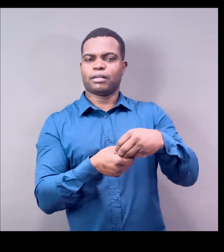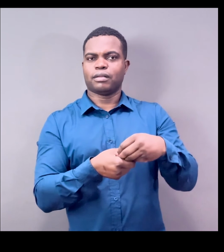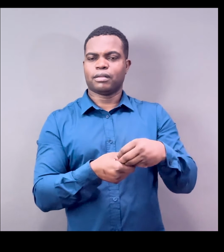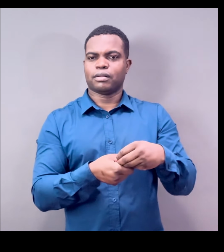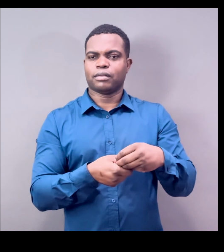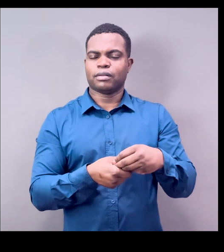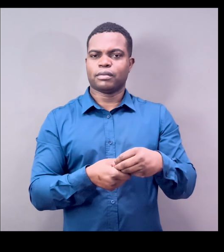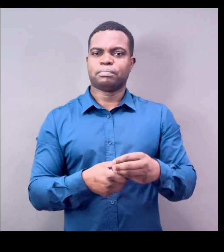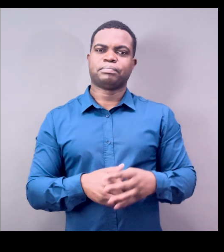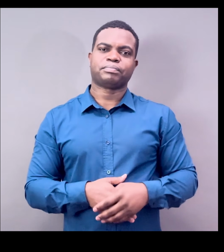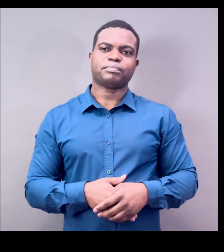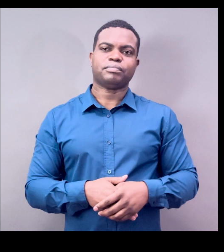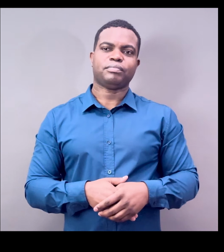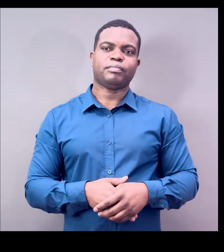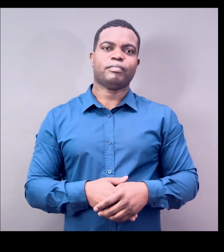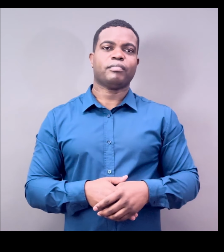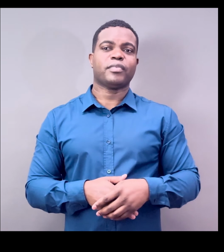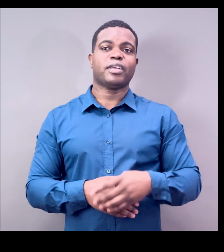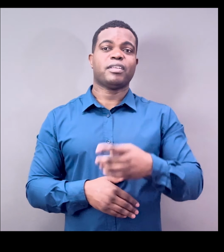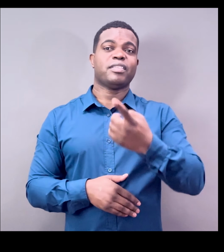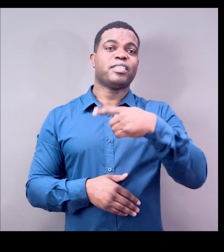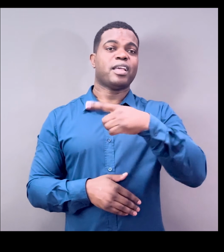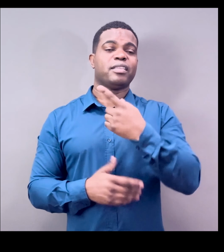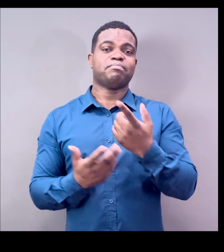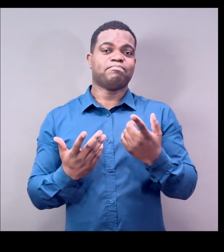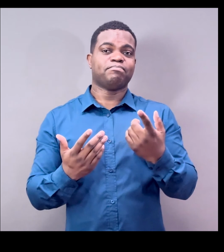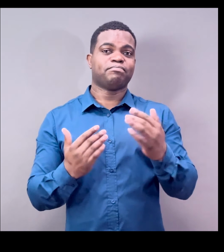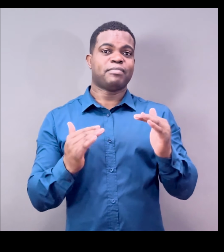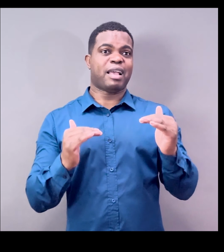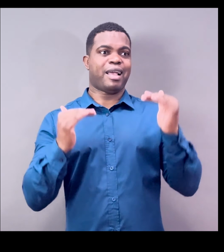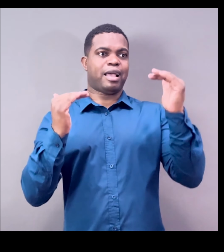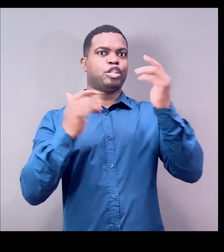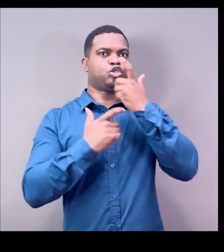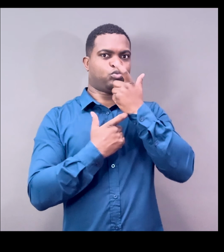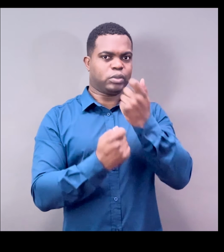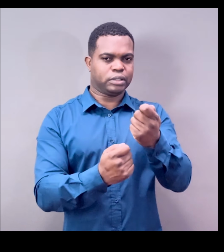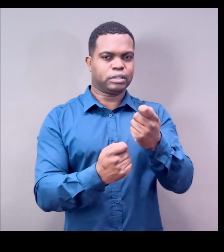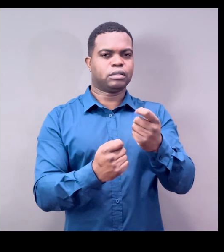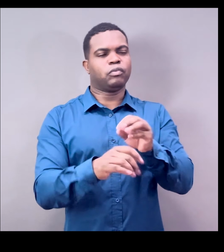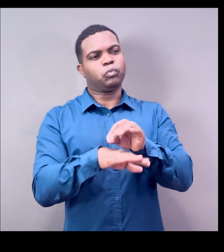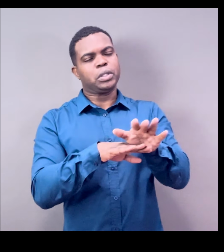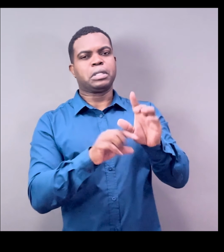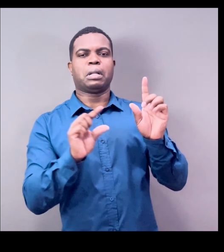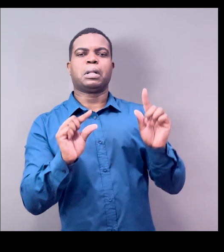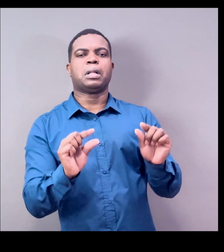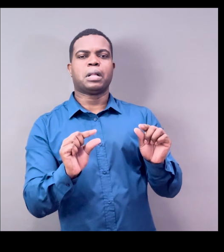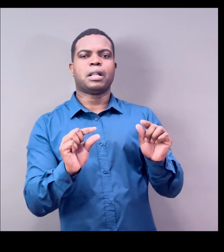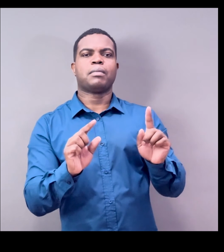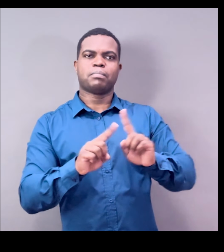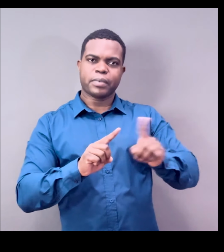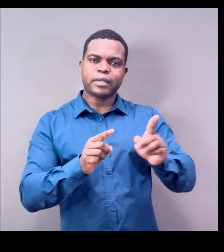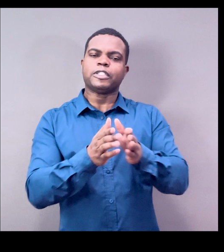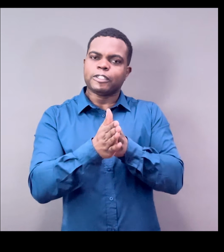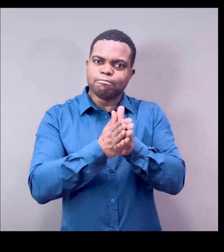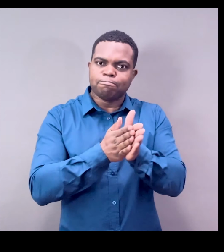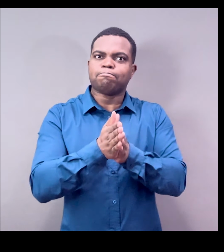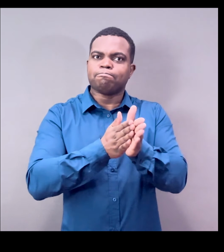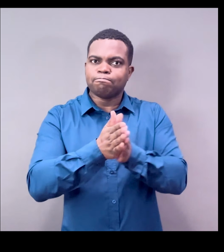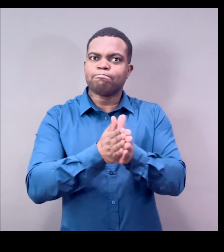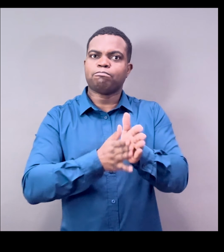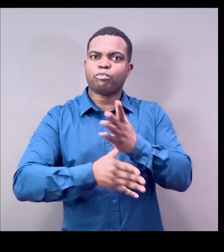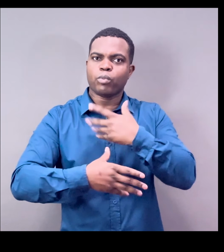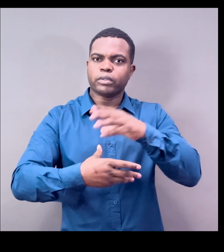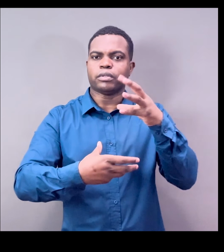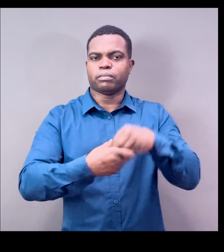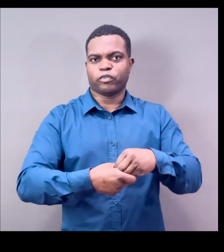influence, but because they have that high interest, they might get involved in the